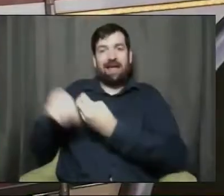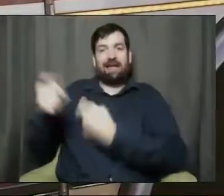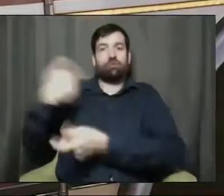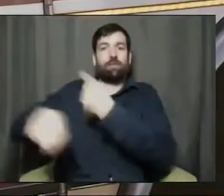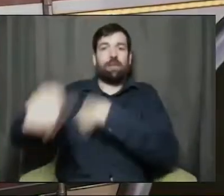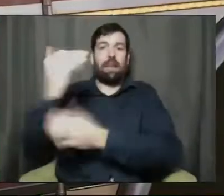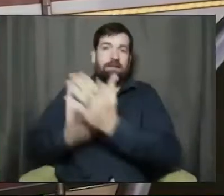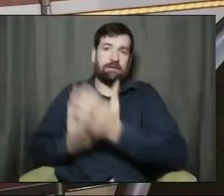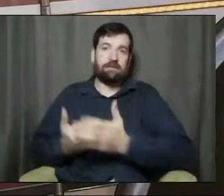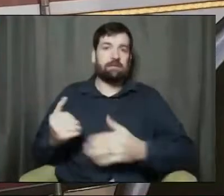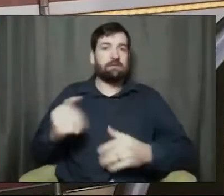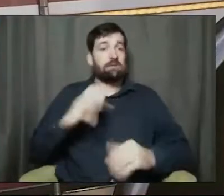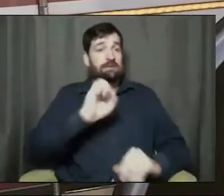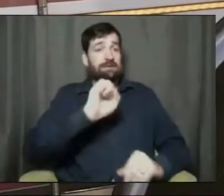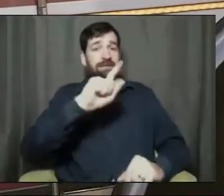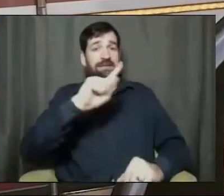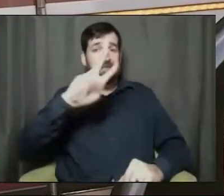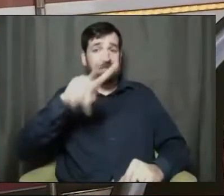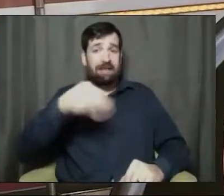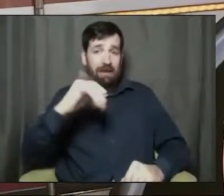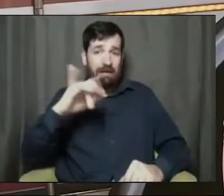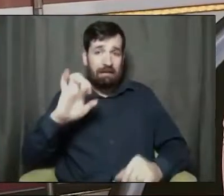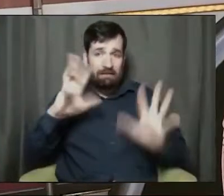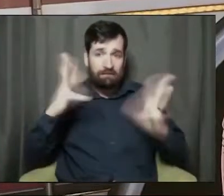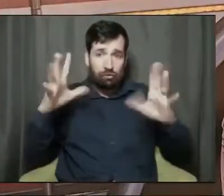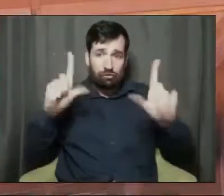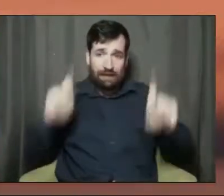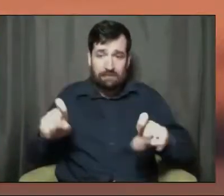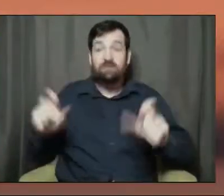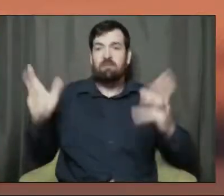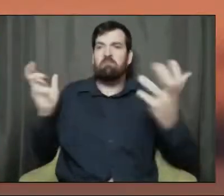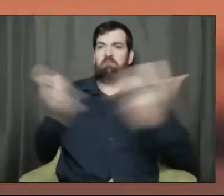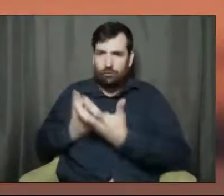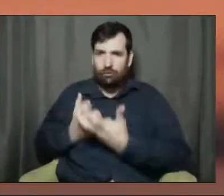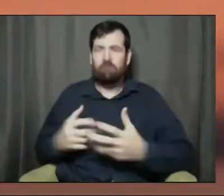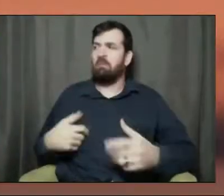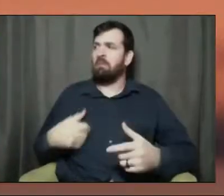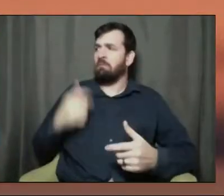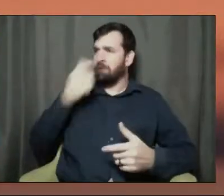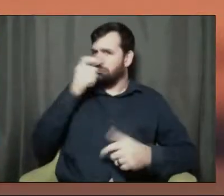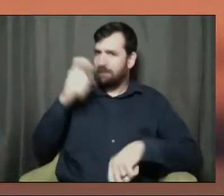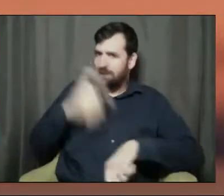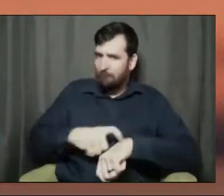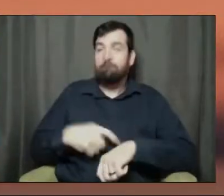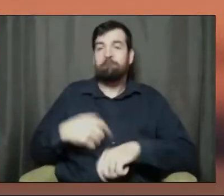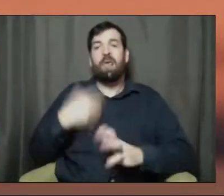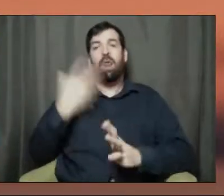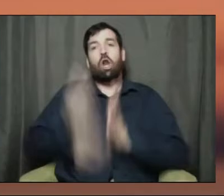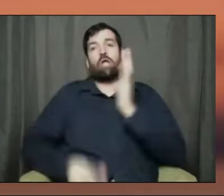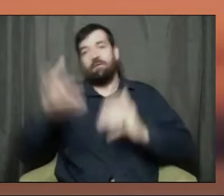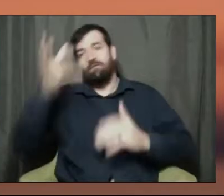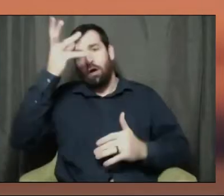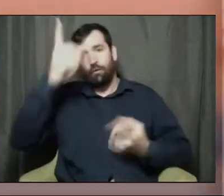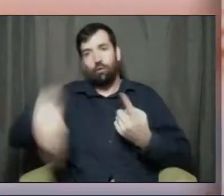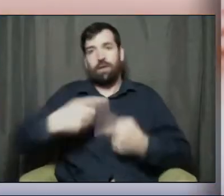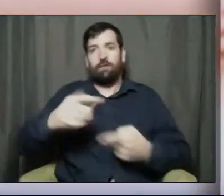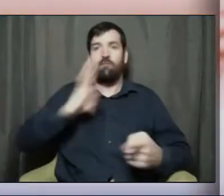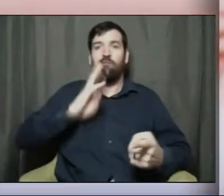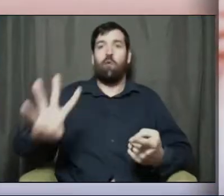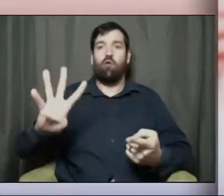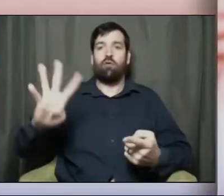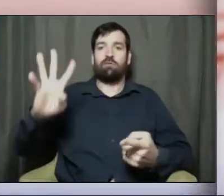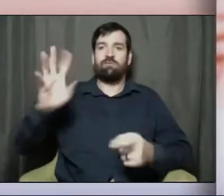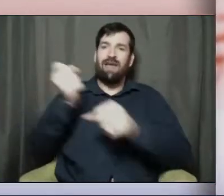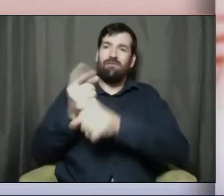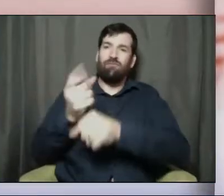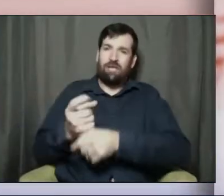was tested and was a match. And the timing of it was super interesting to me. So I lost my father when I was 4, and every year, kind of on the anniversary of